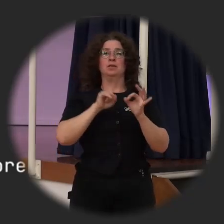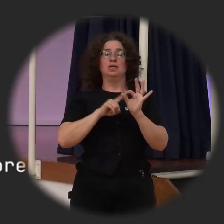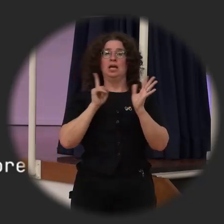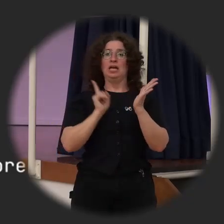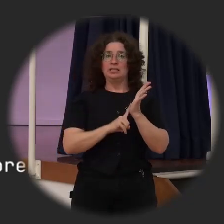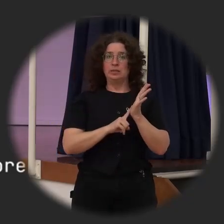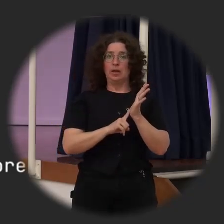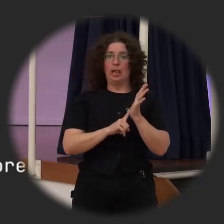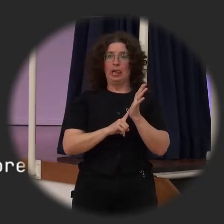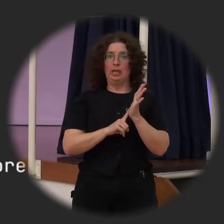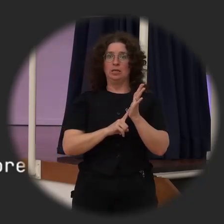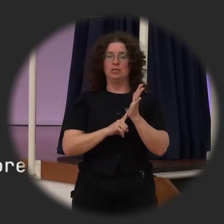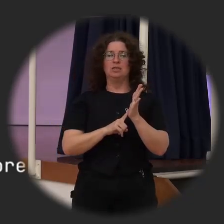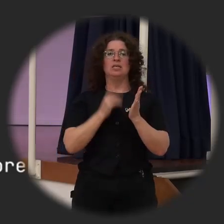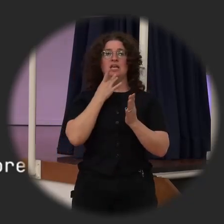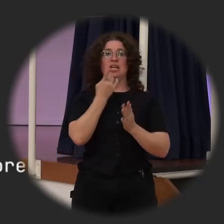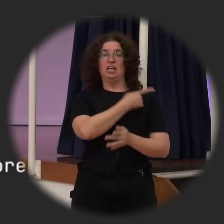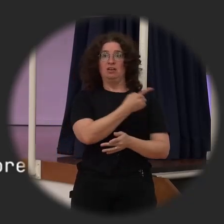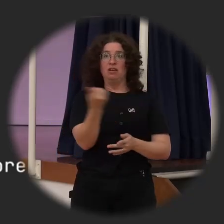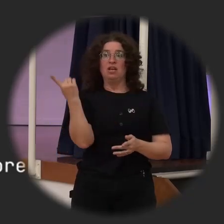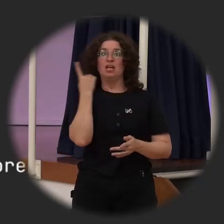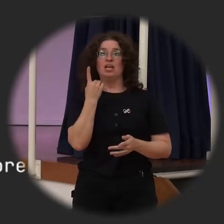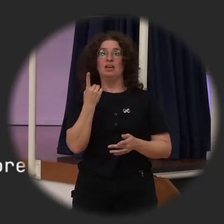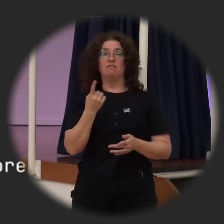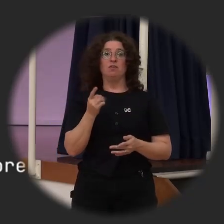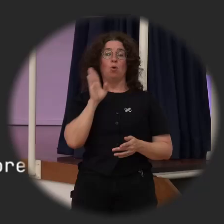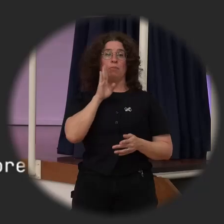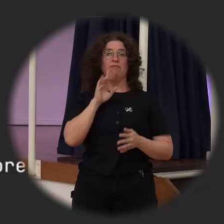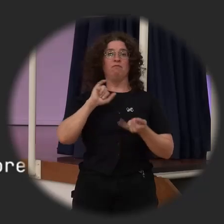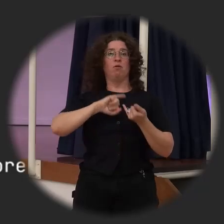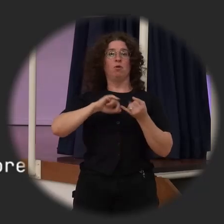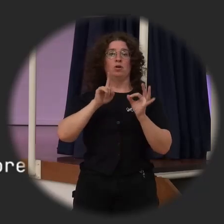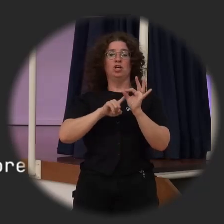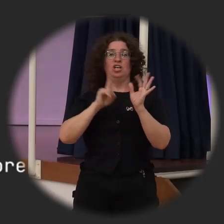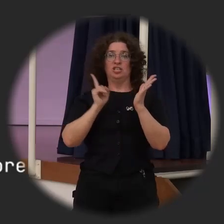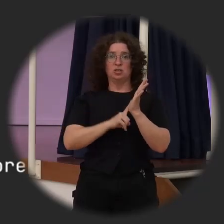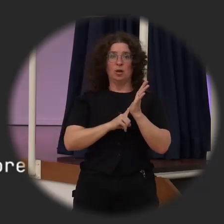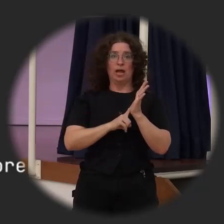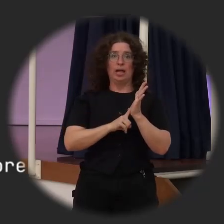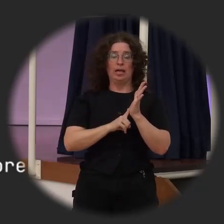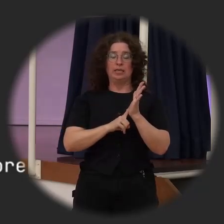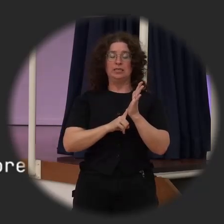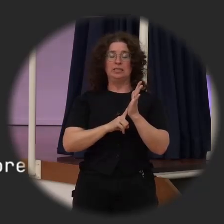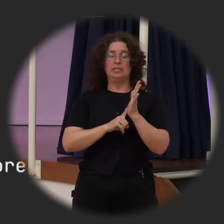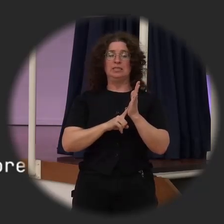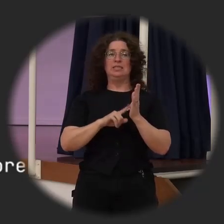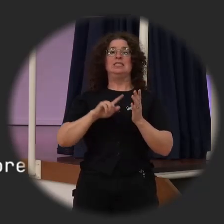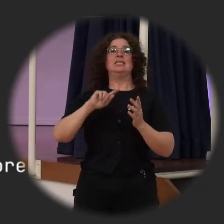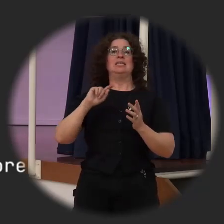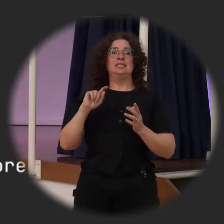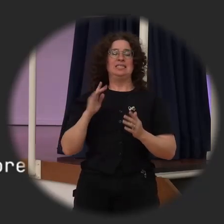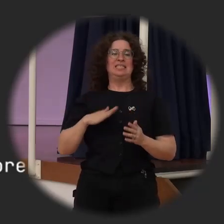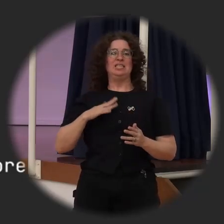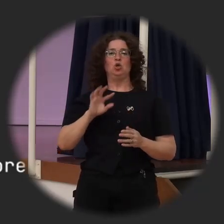an SQL background, you have to do some unlearning. Denormalize your data. That sounds real funky.